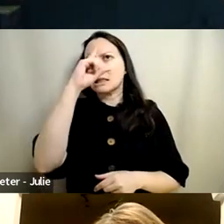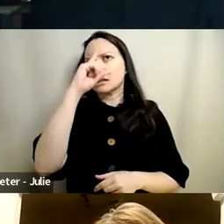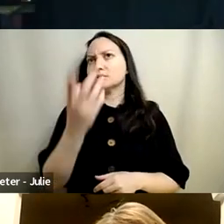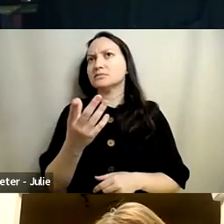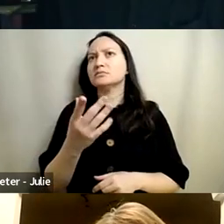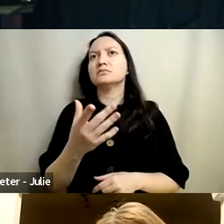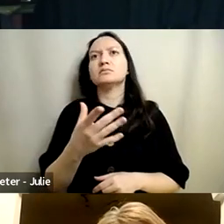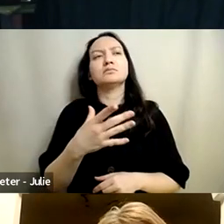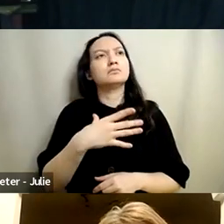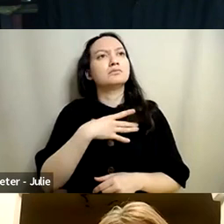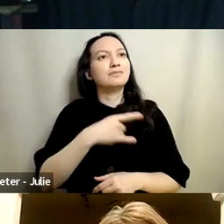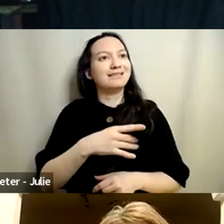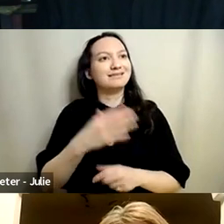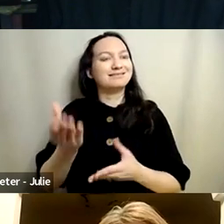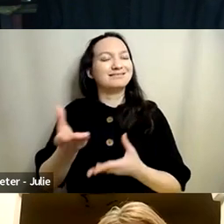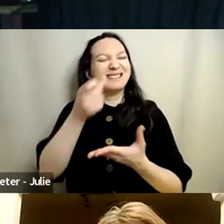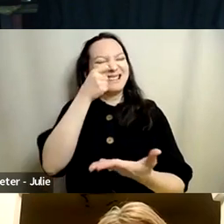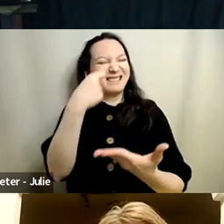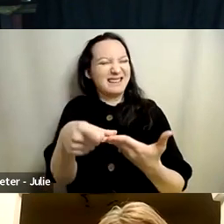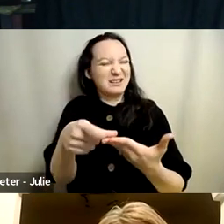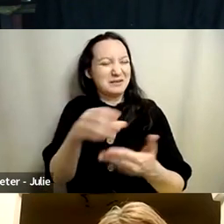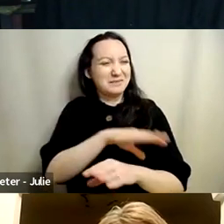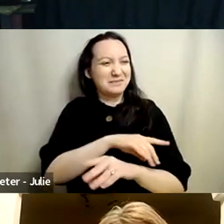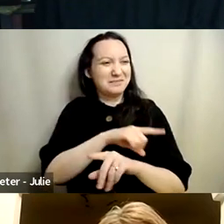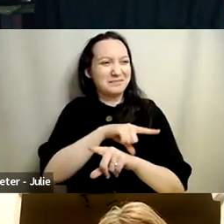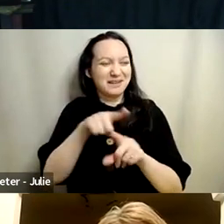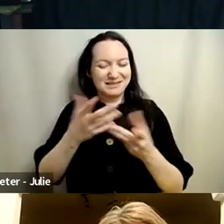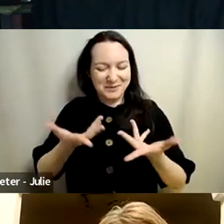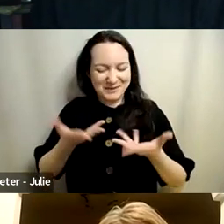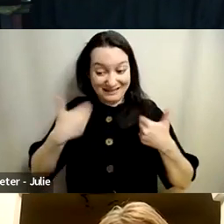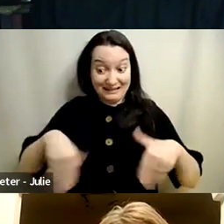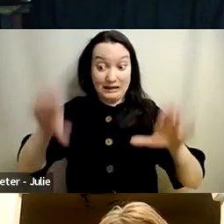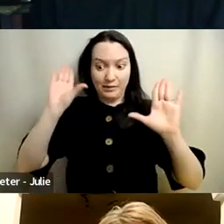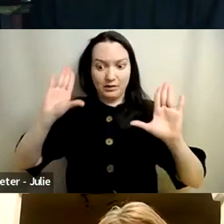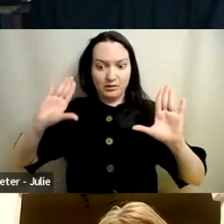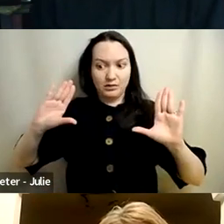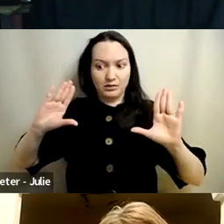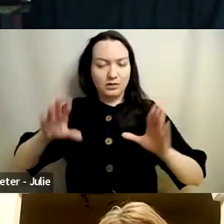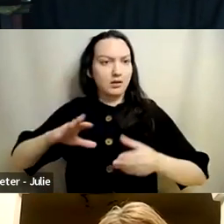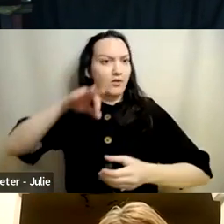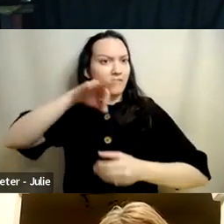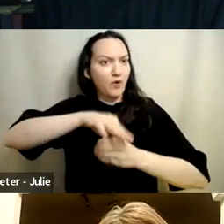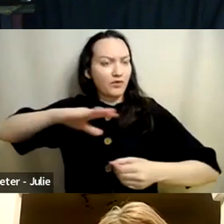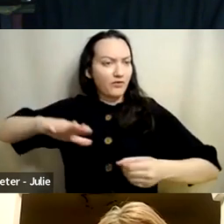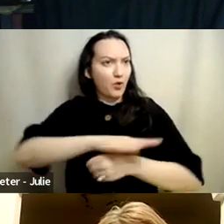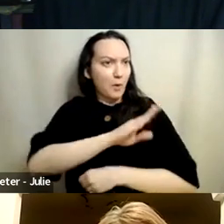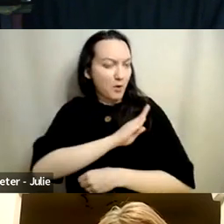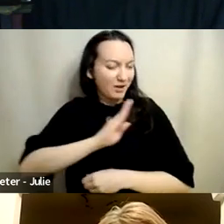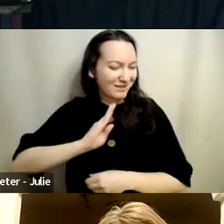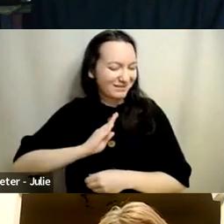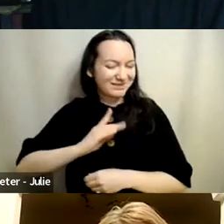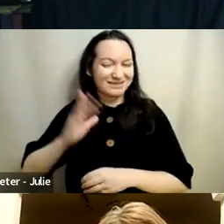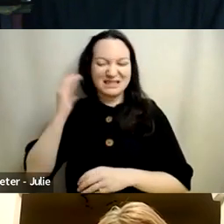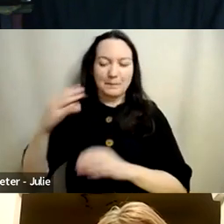I think I like the strategy of a letter, but I hate to give up, you know, a vote of the full board is so much more